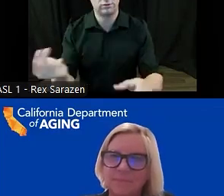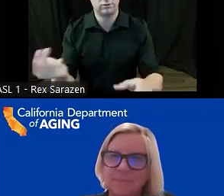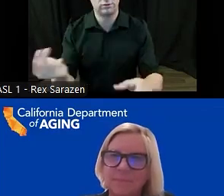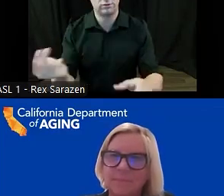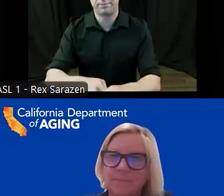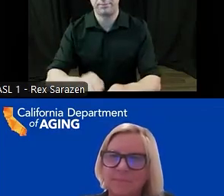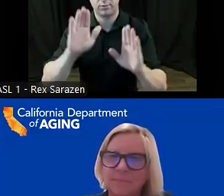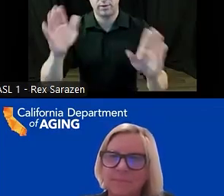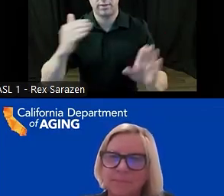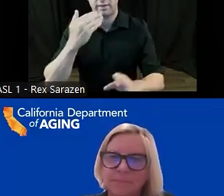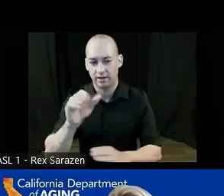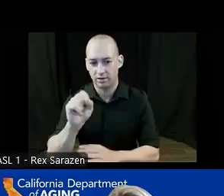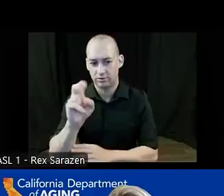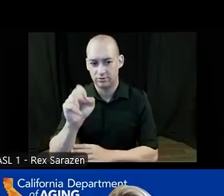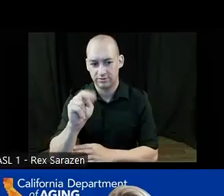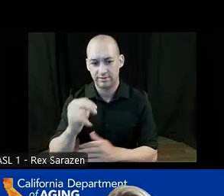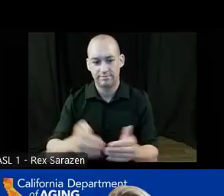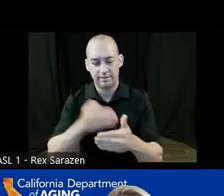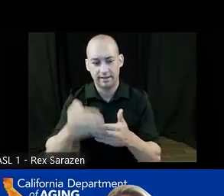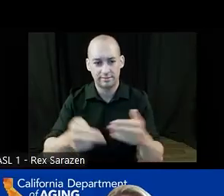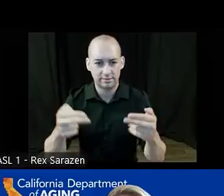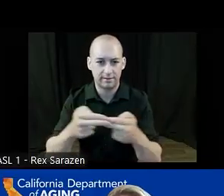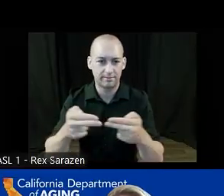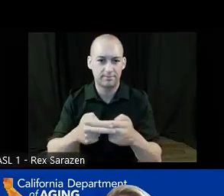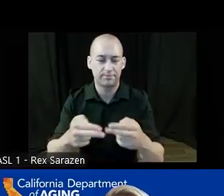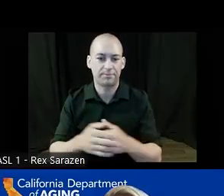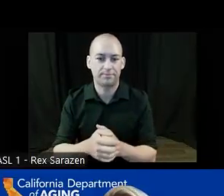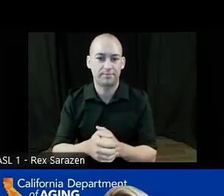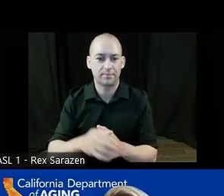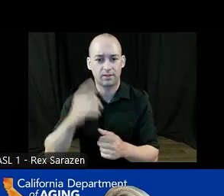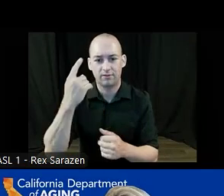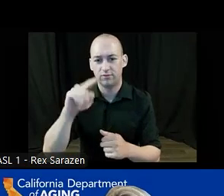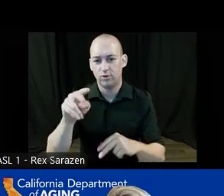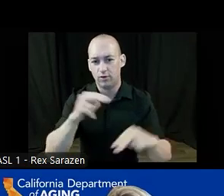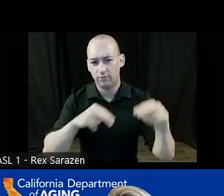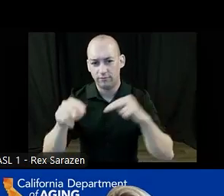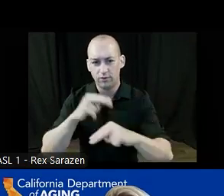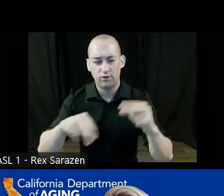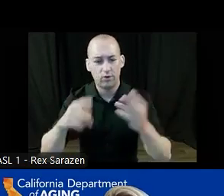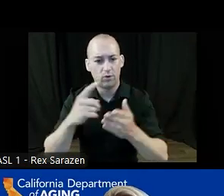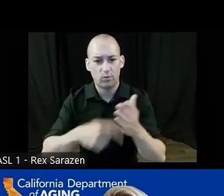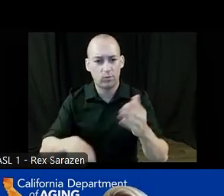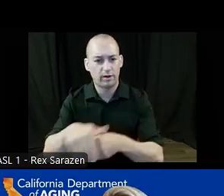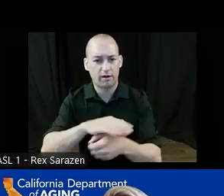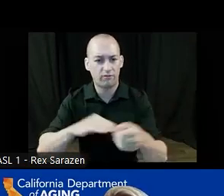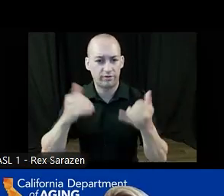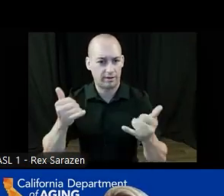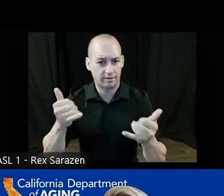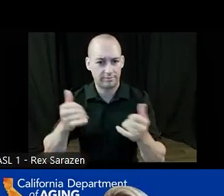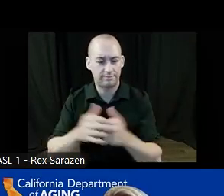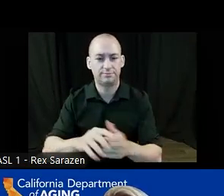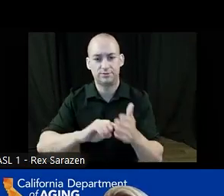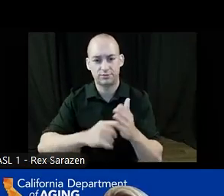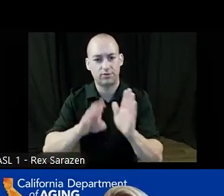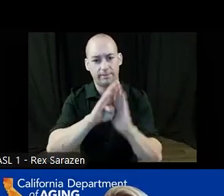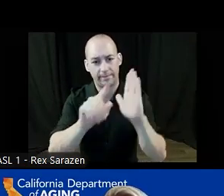Susan. Next slide, please. So for an overview of what we're going to be covering today, we're going to start with a background and context